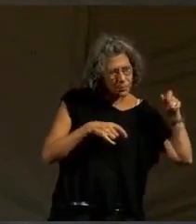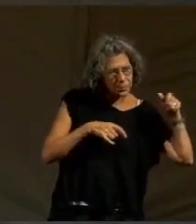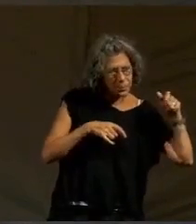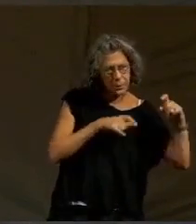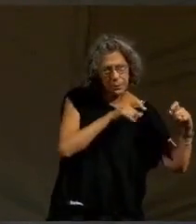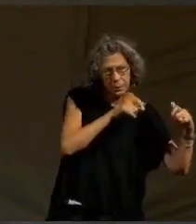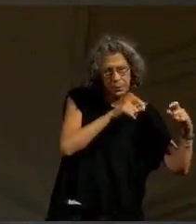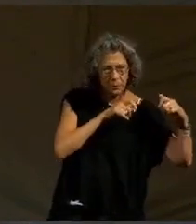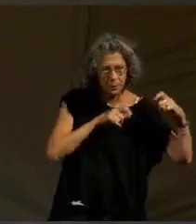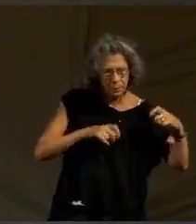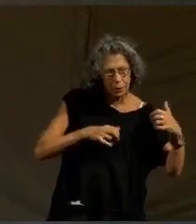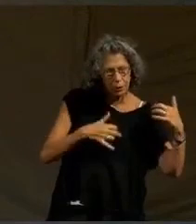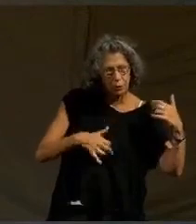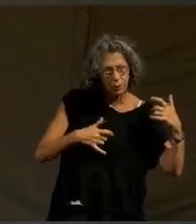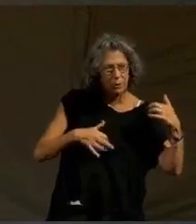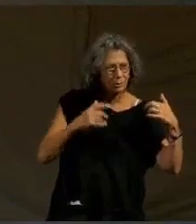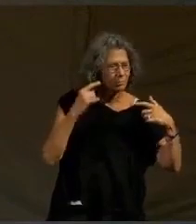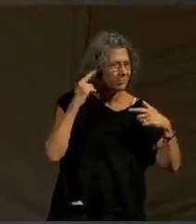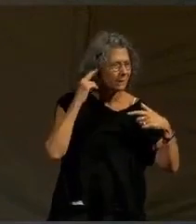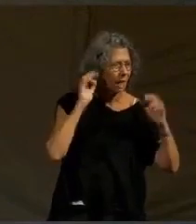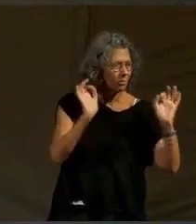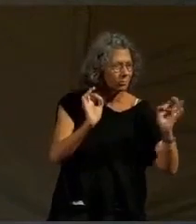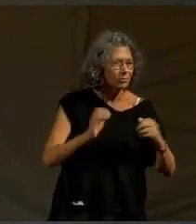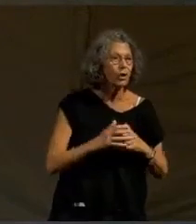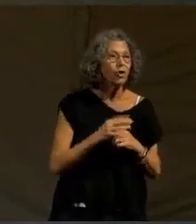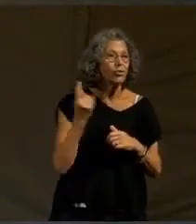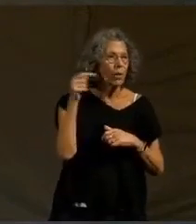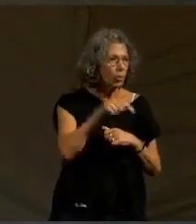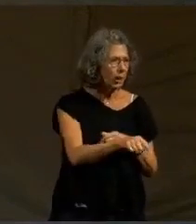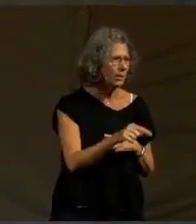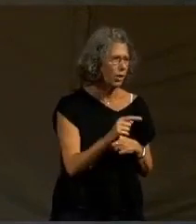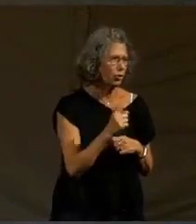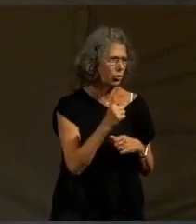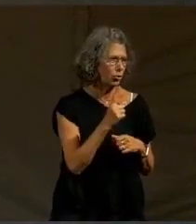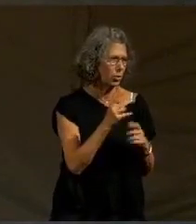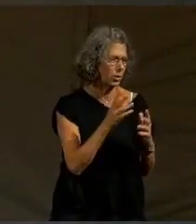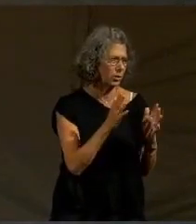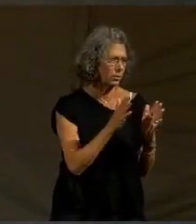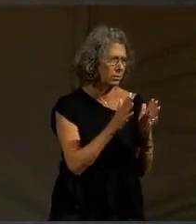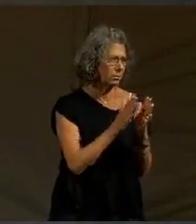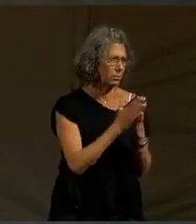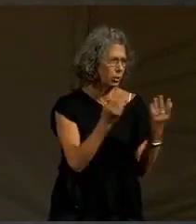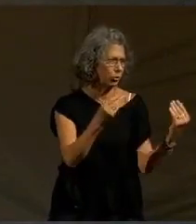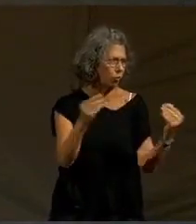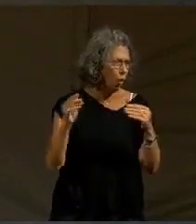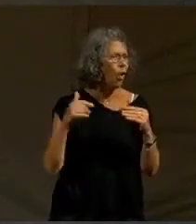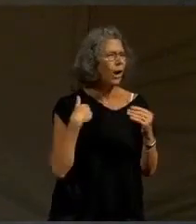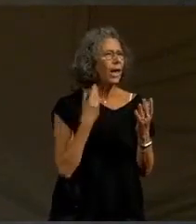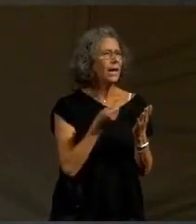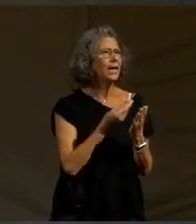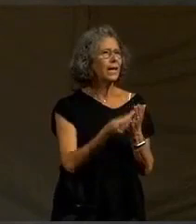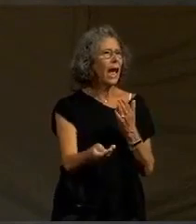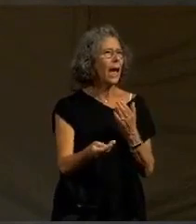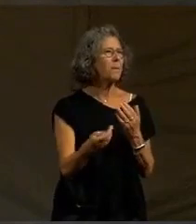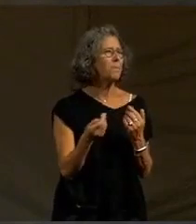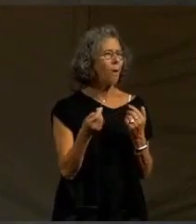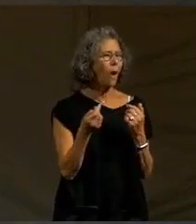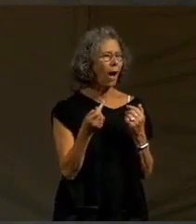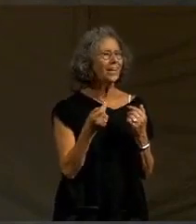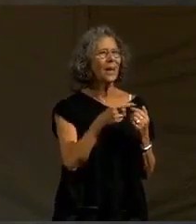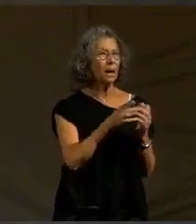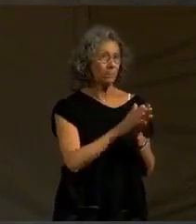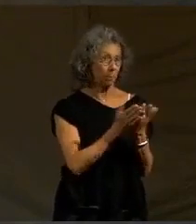department store in the basement. They had the bookstore, and I got the Mel Bay Big Note song book with the optional floppy tuning